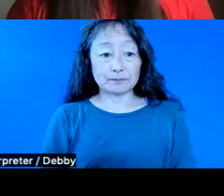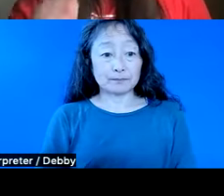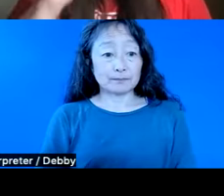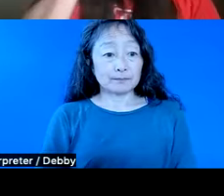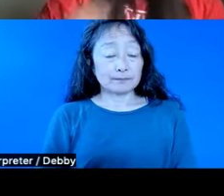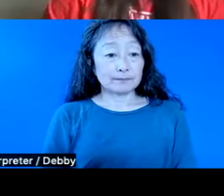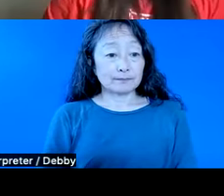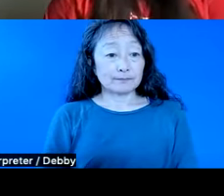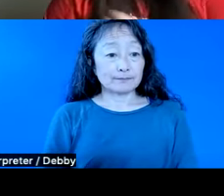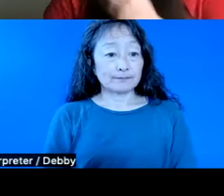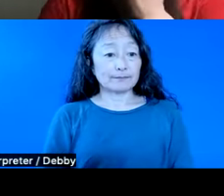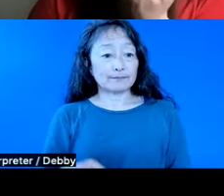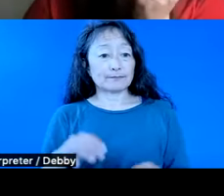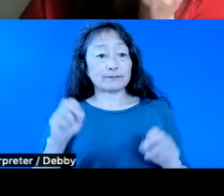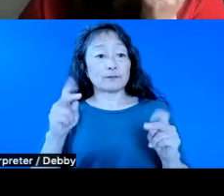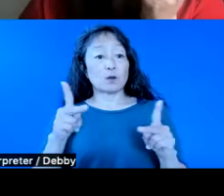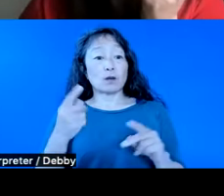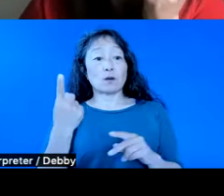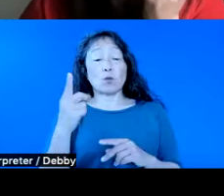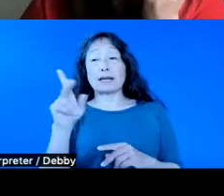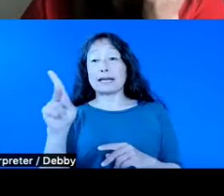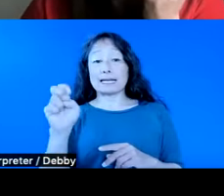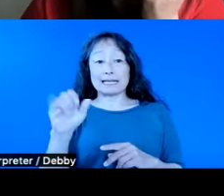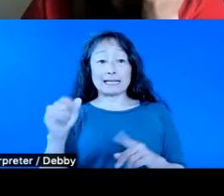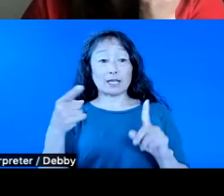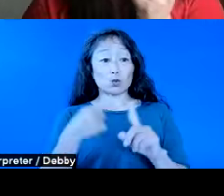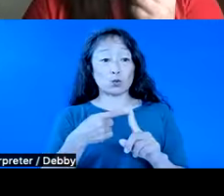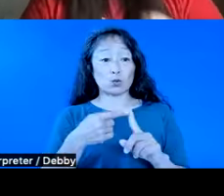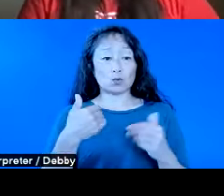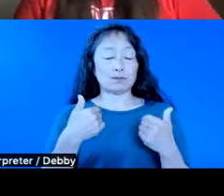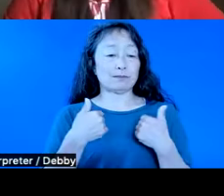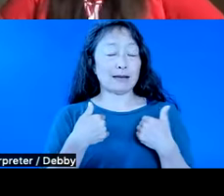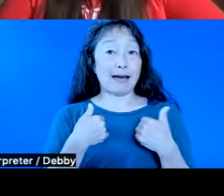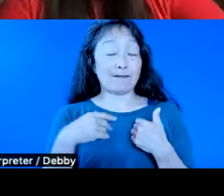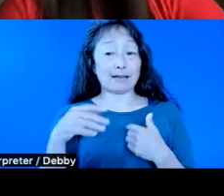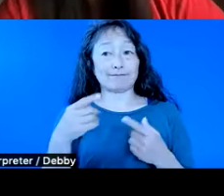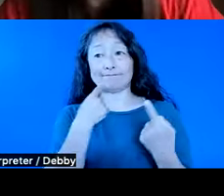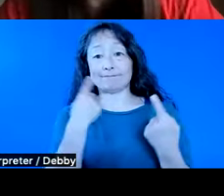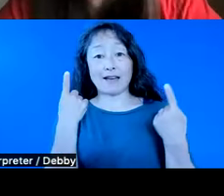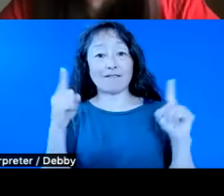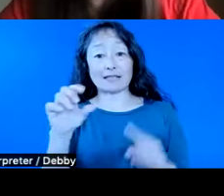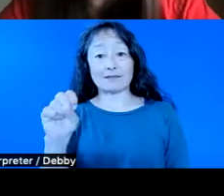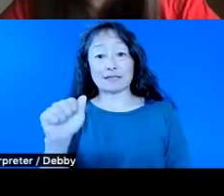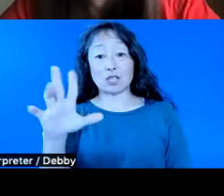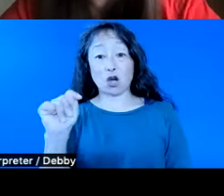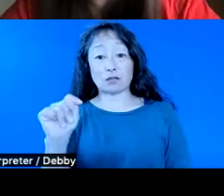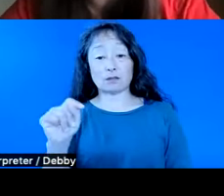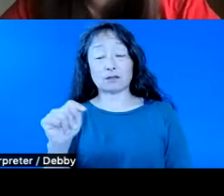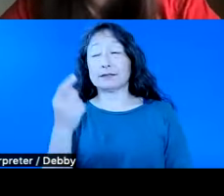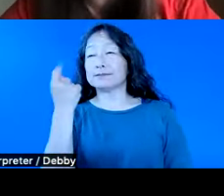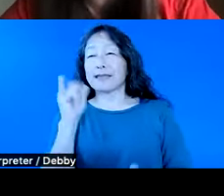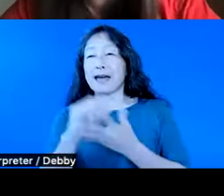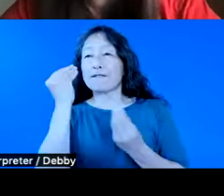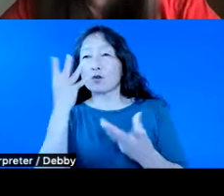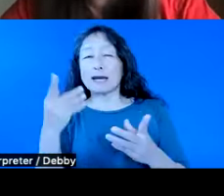All right, and so one of the keys to, you know, having an effective start. Some of this information is pulled from some